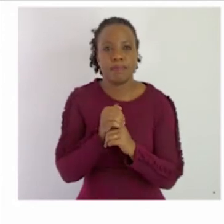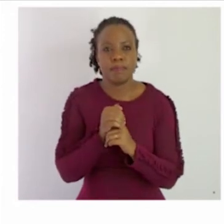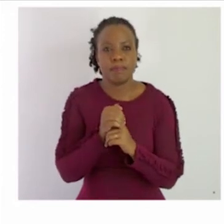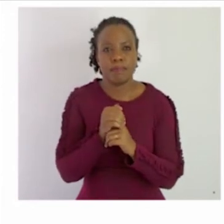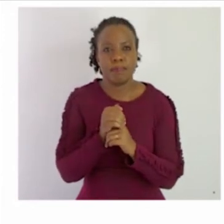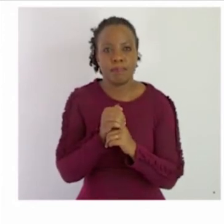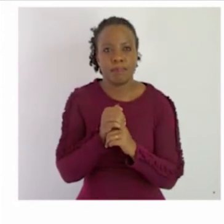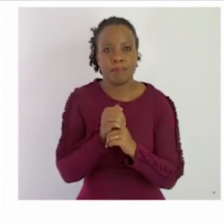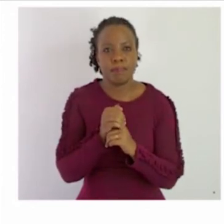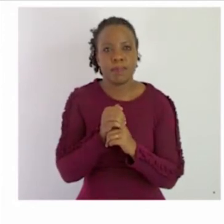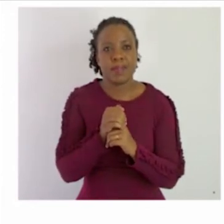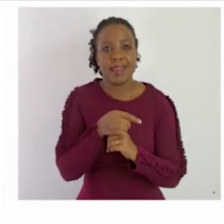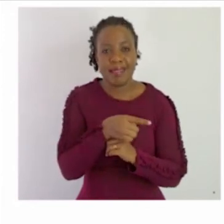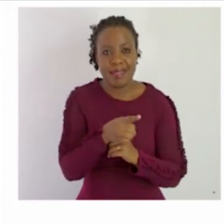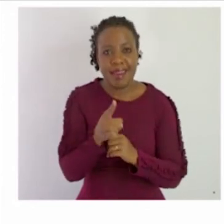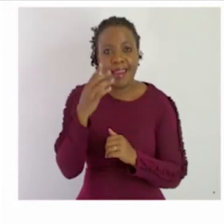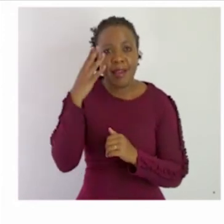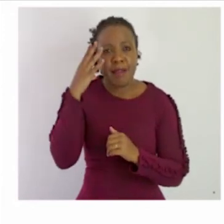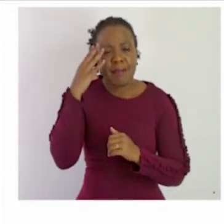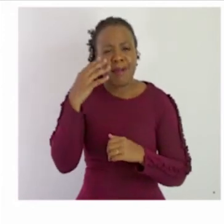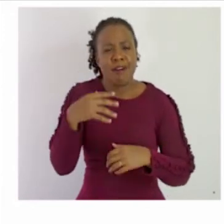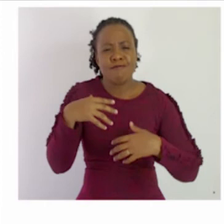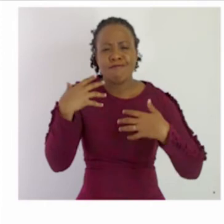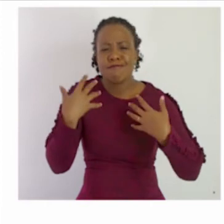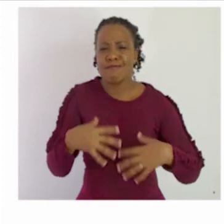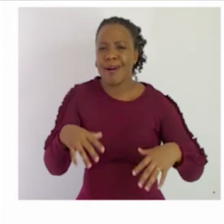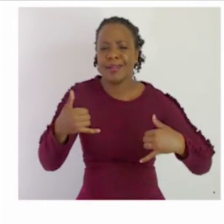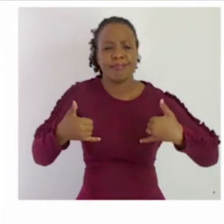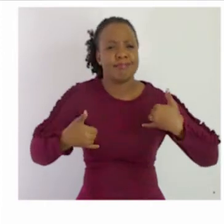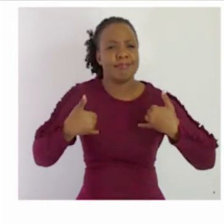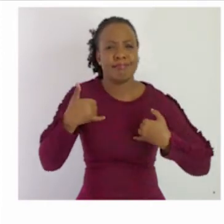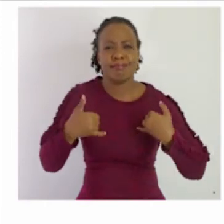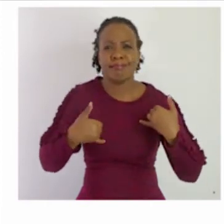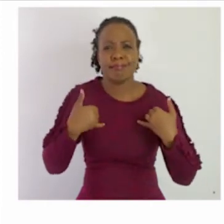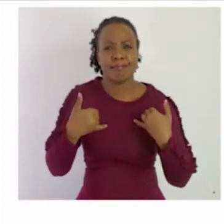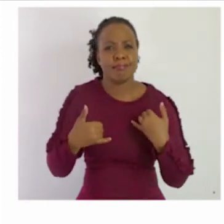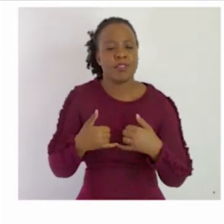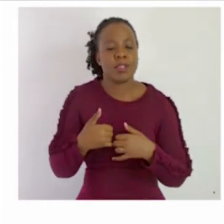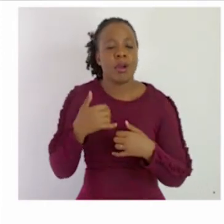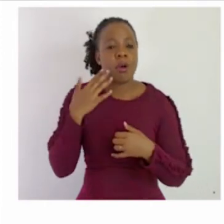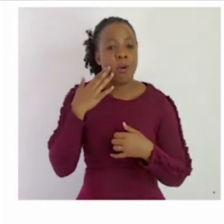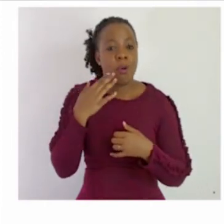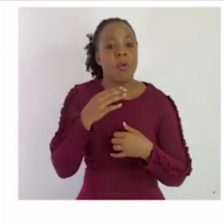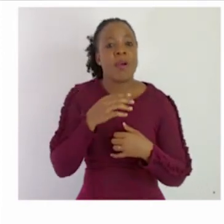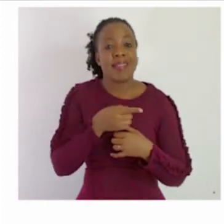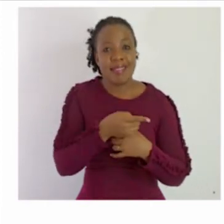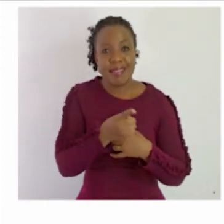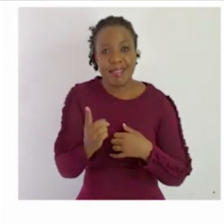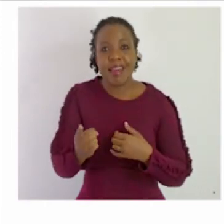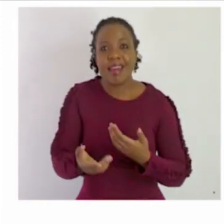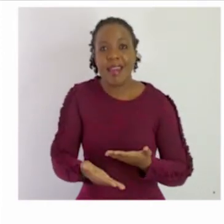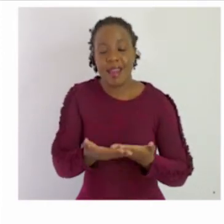They experienced extreme joy when they helped others in need.